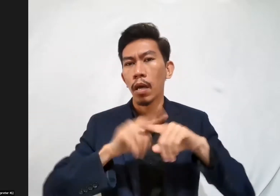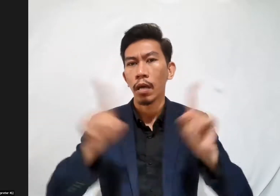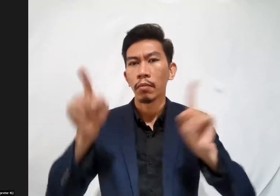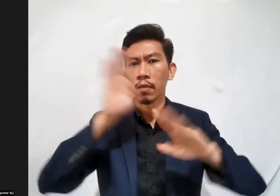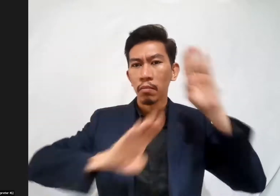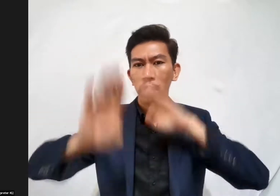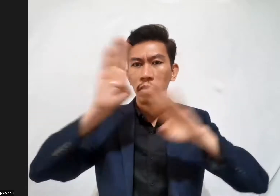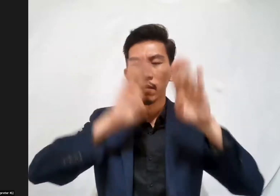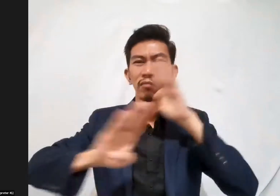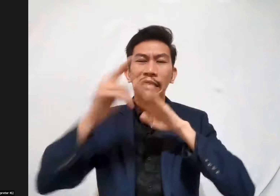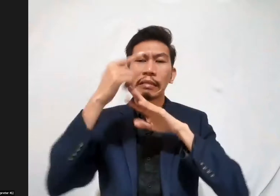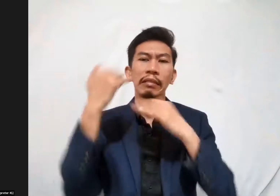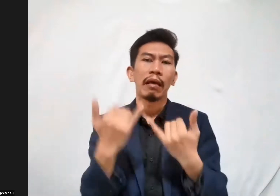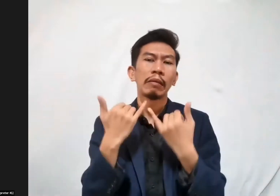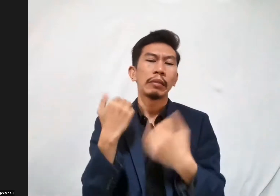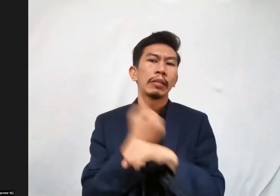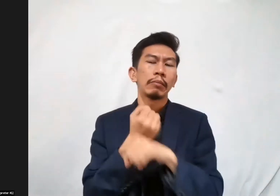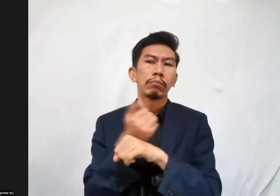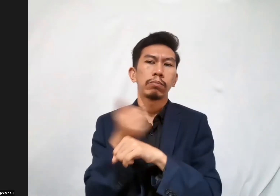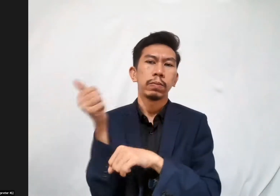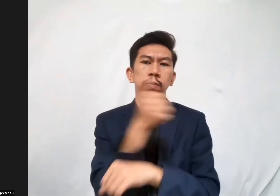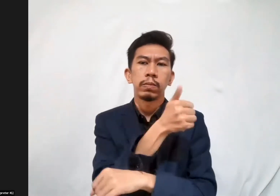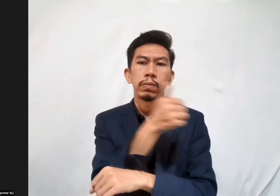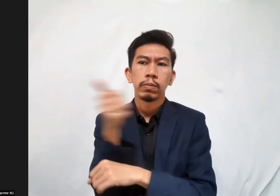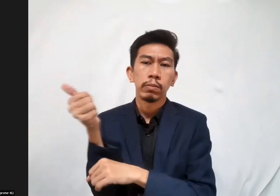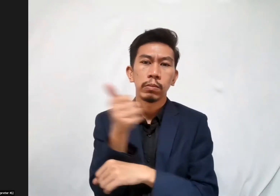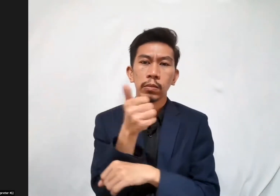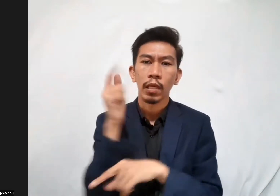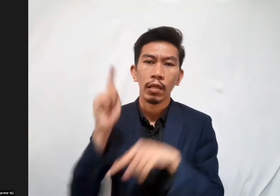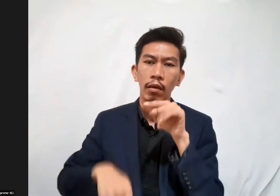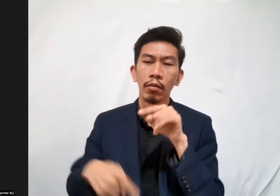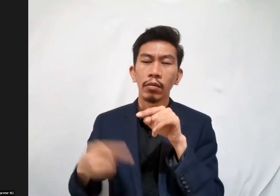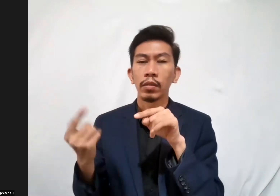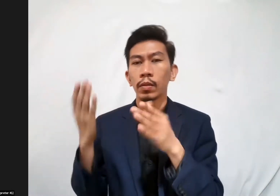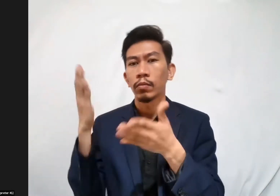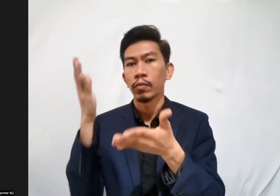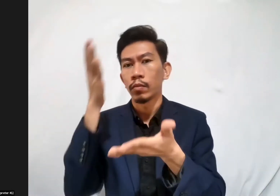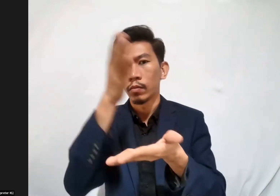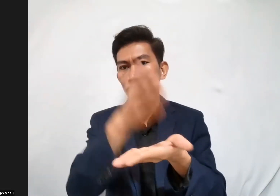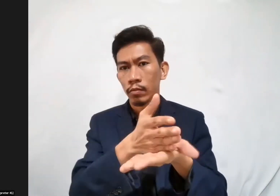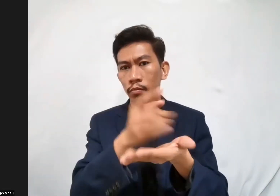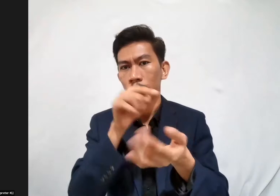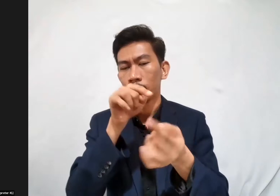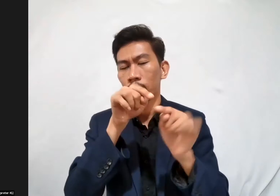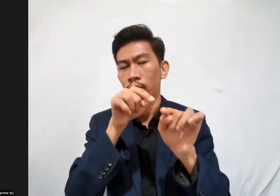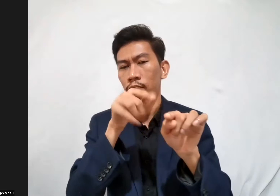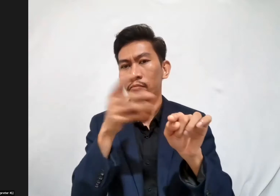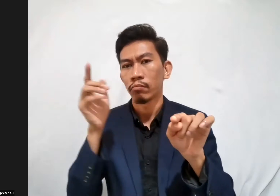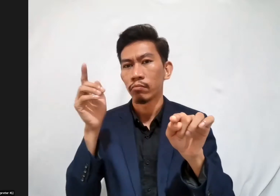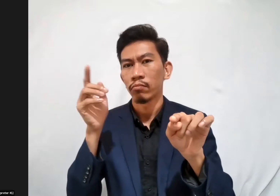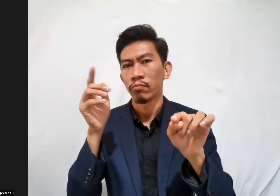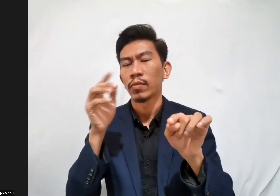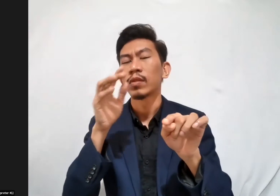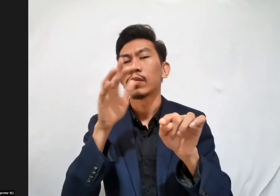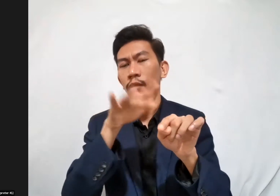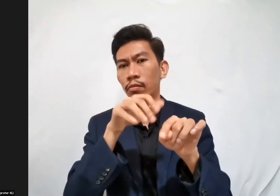the transportation, they could not come. They could not come to the pharmacy where